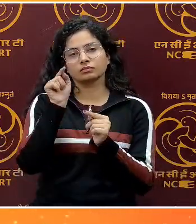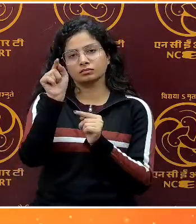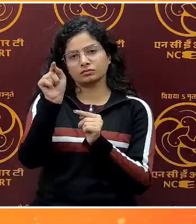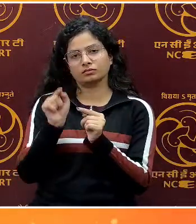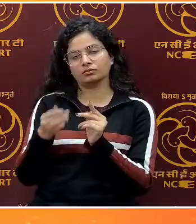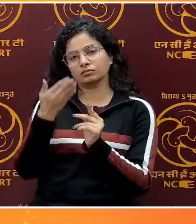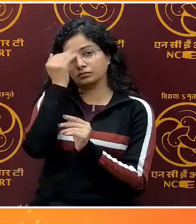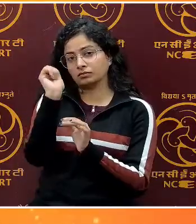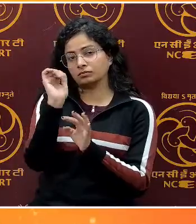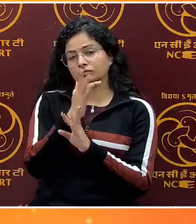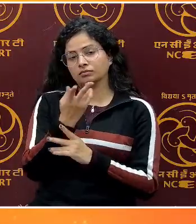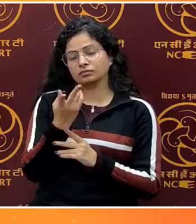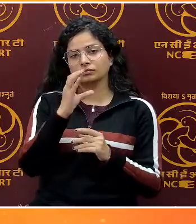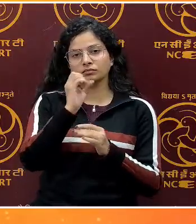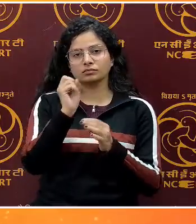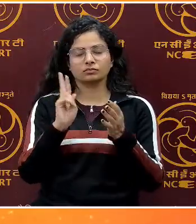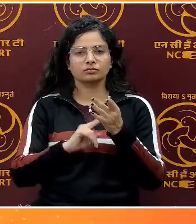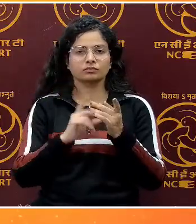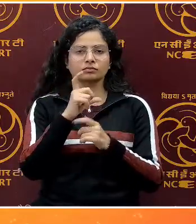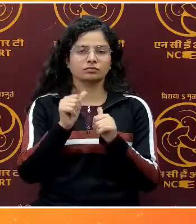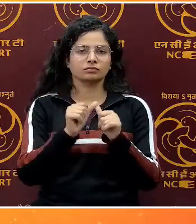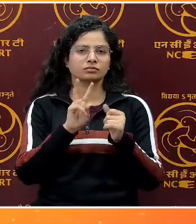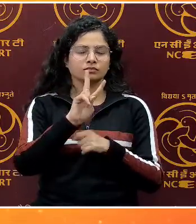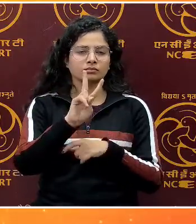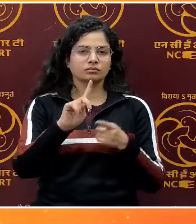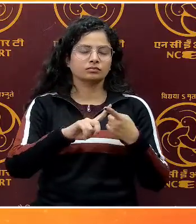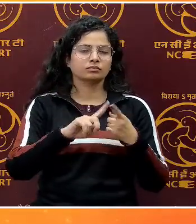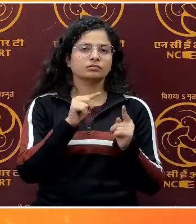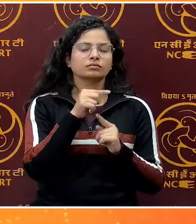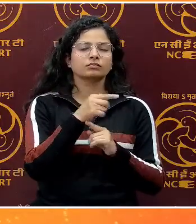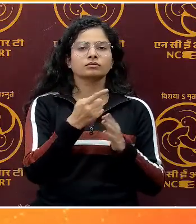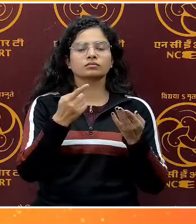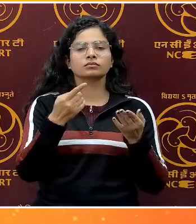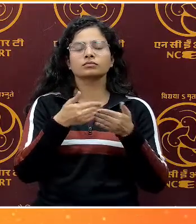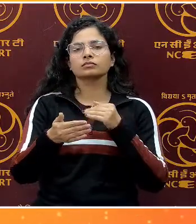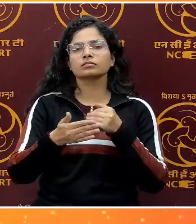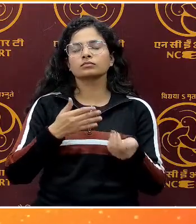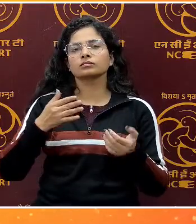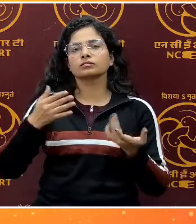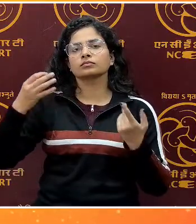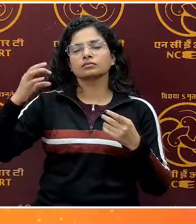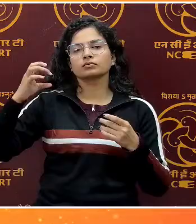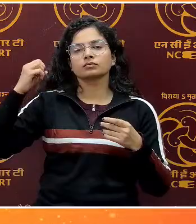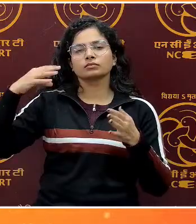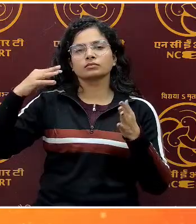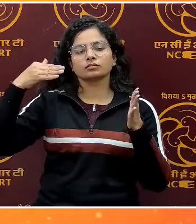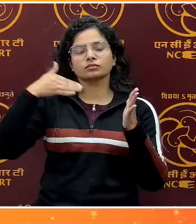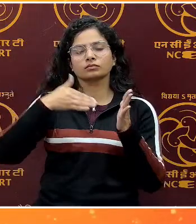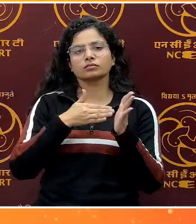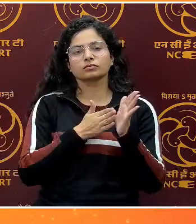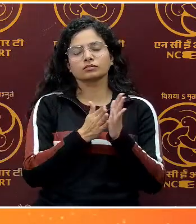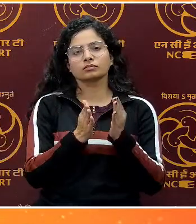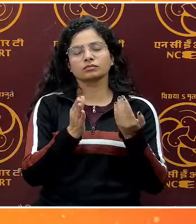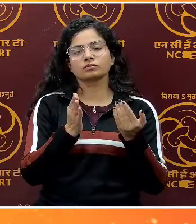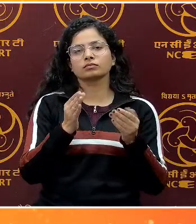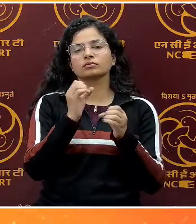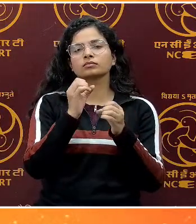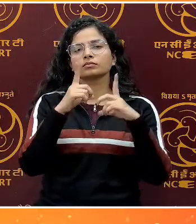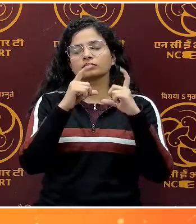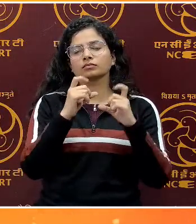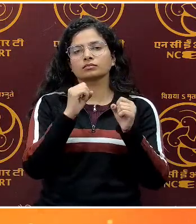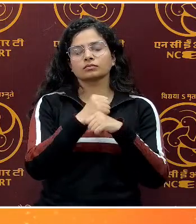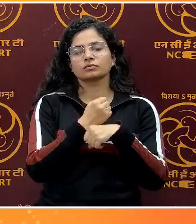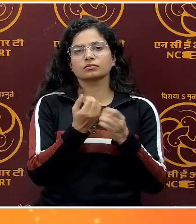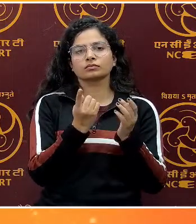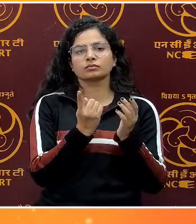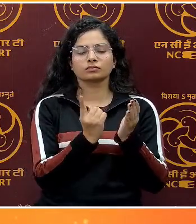remember: concave mirror, the light rays are getting converged, and the image formed is